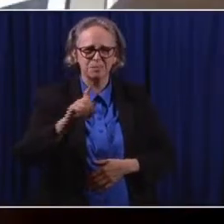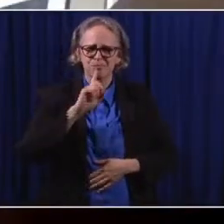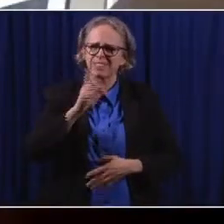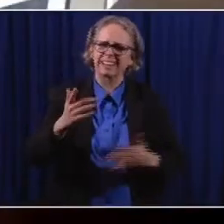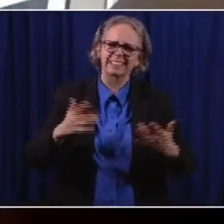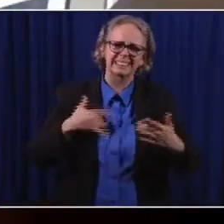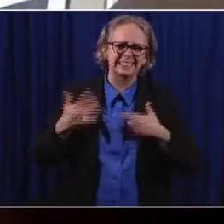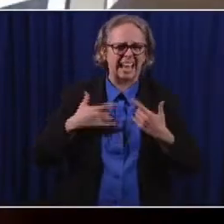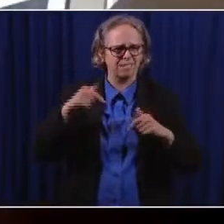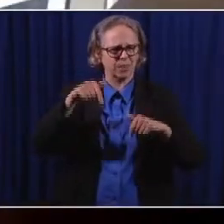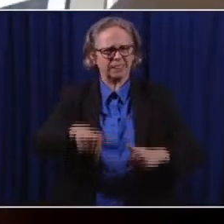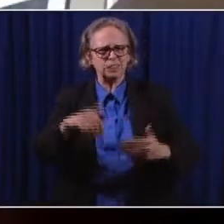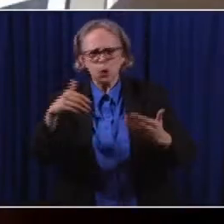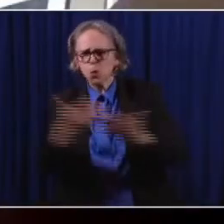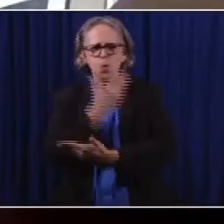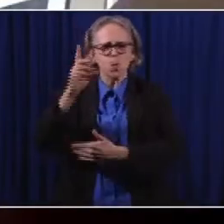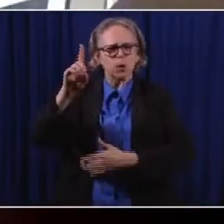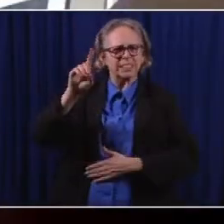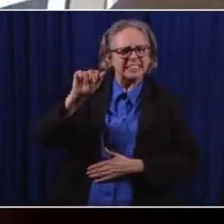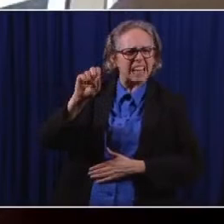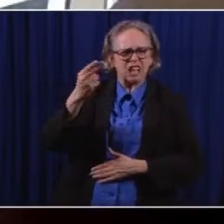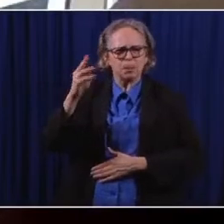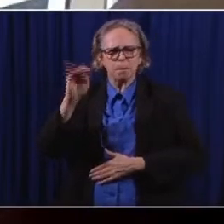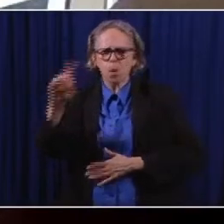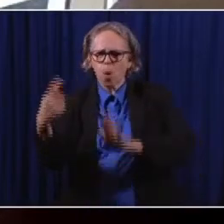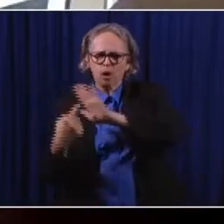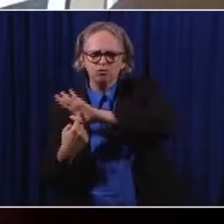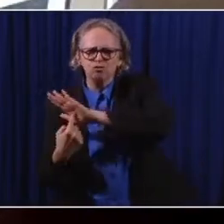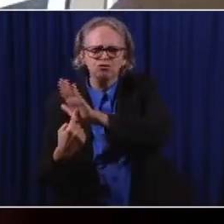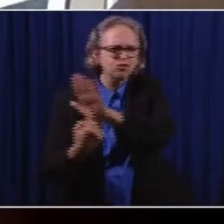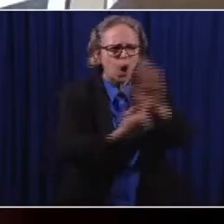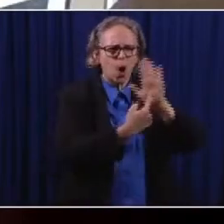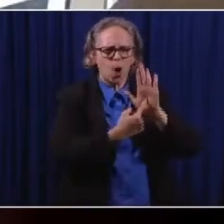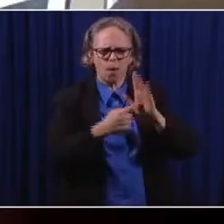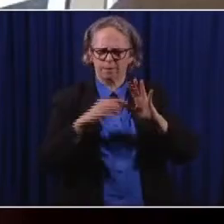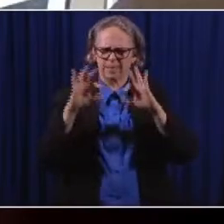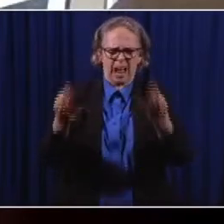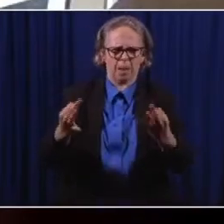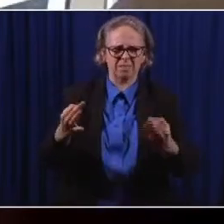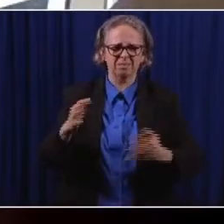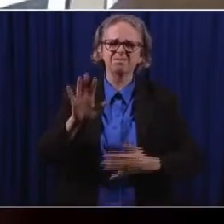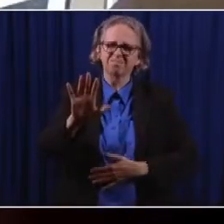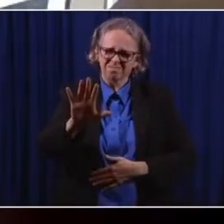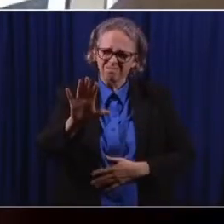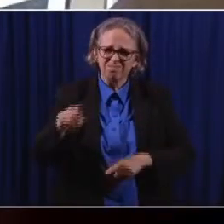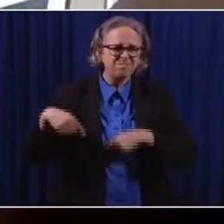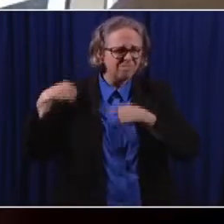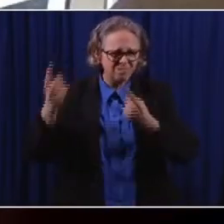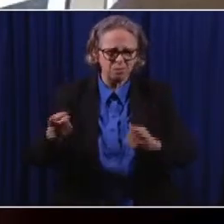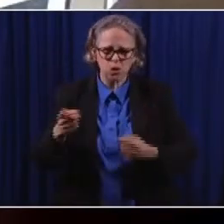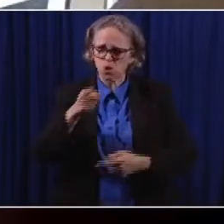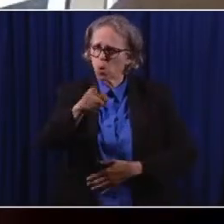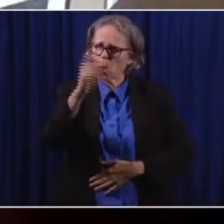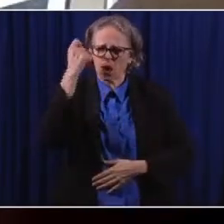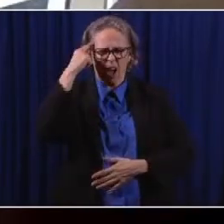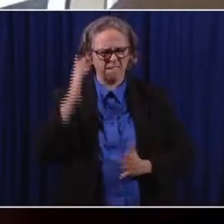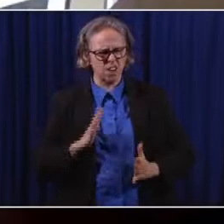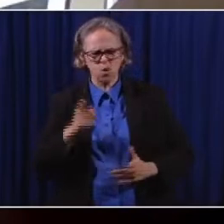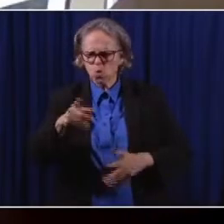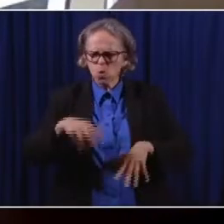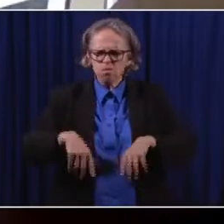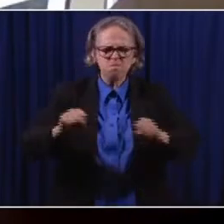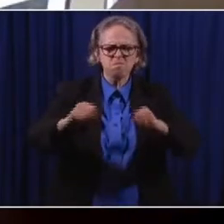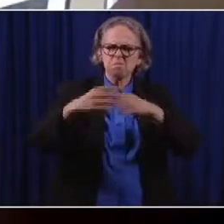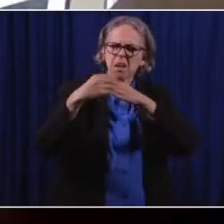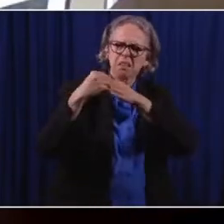data. You know, and you've been a great steward of the fact that data really builds trust through transparency. It helps people